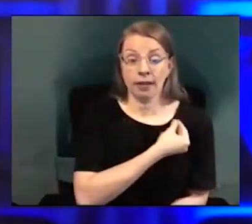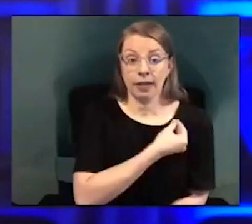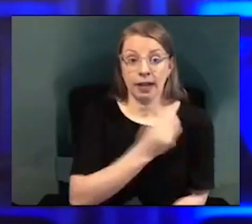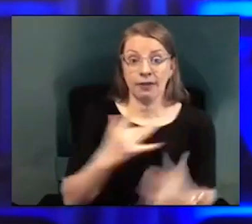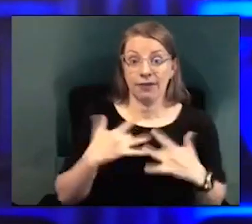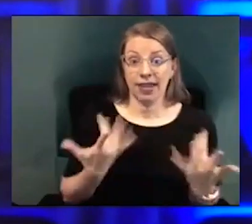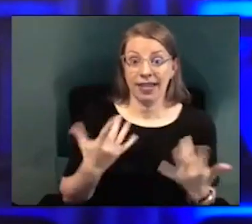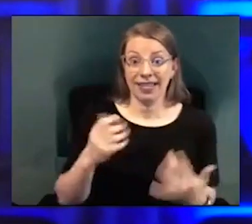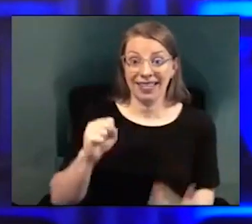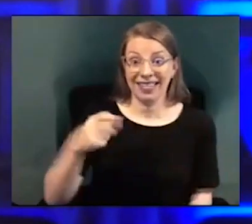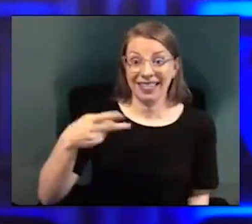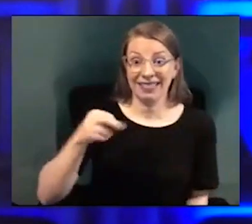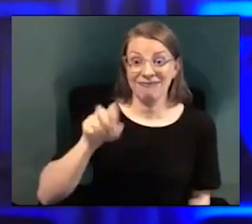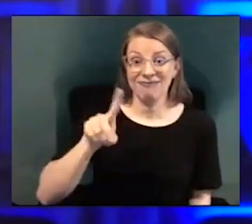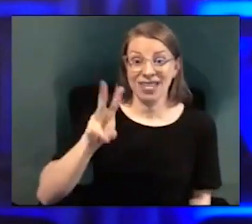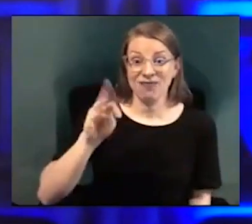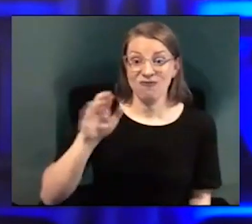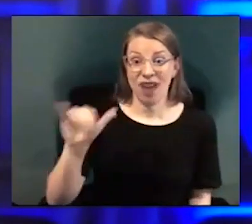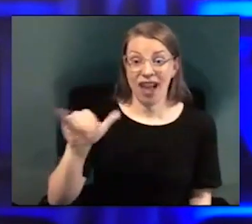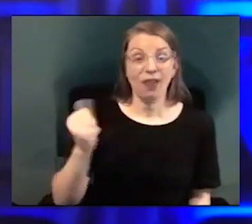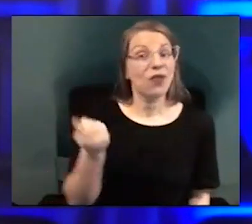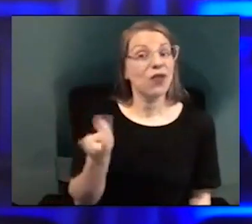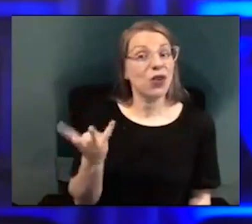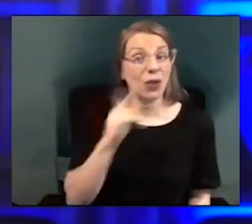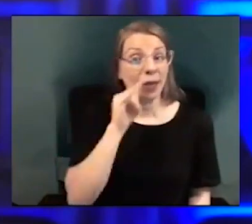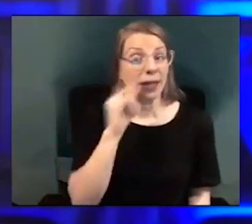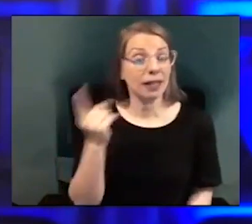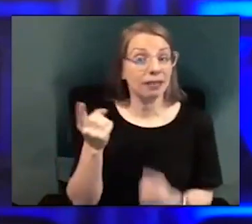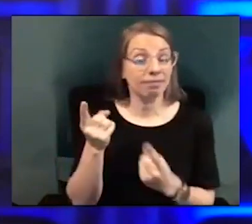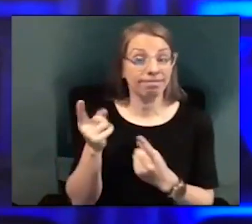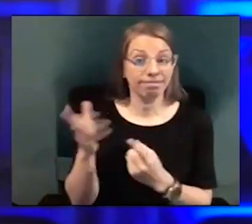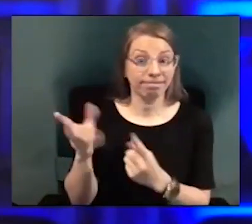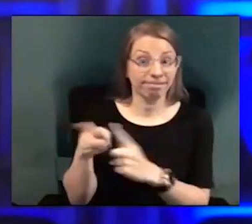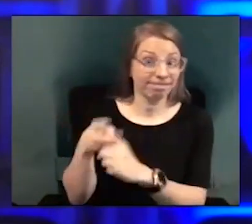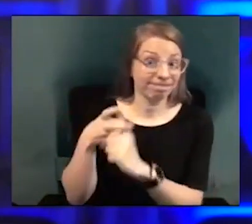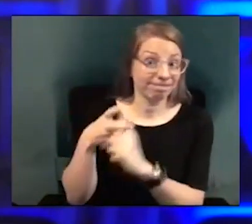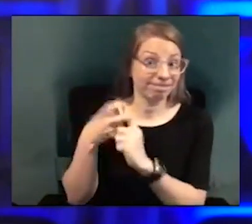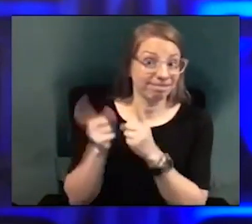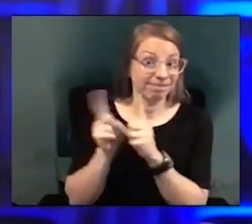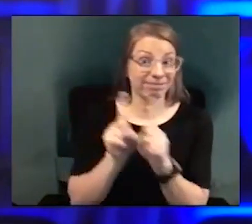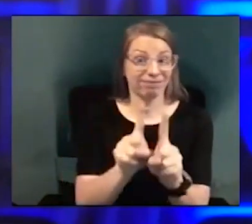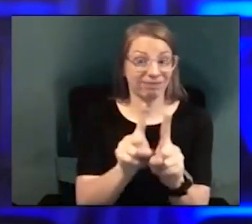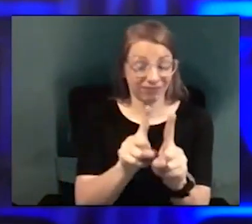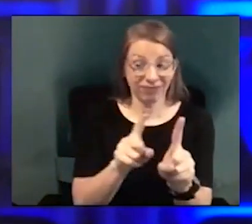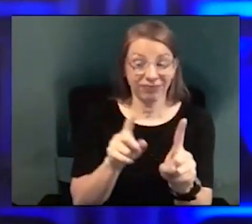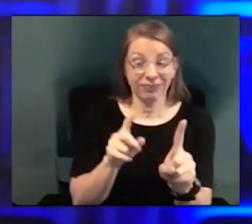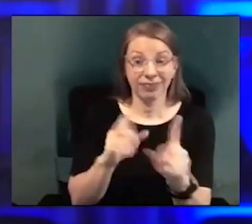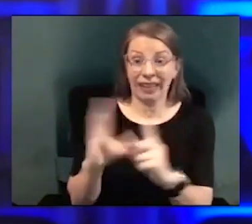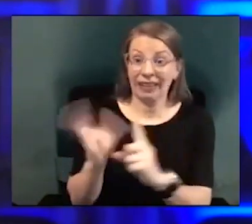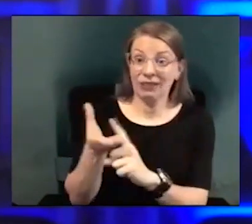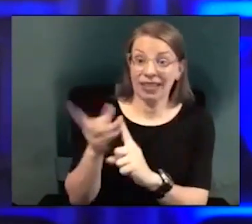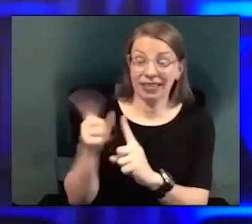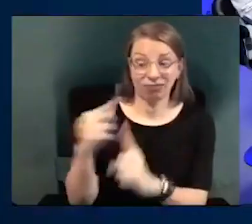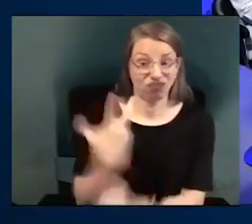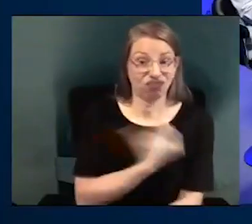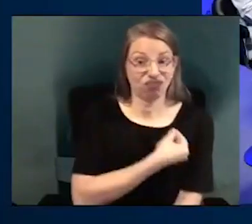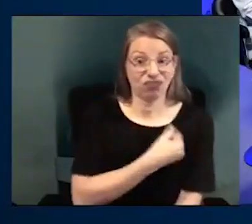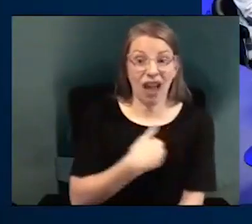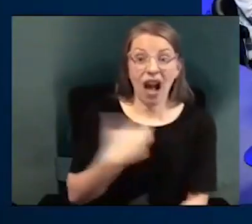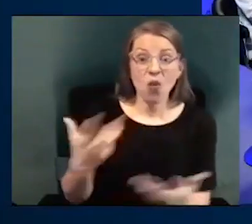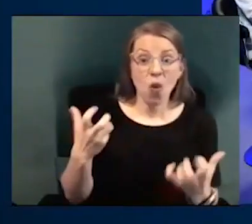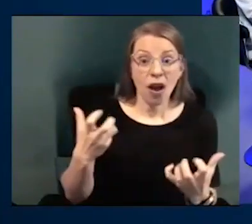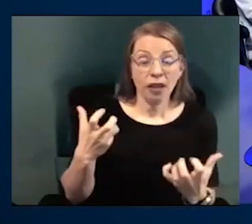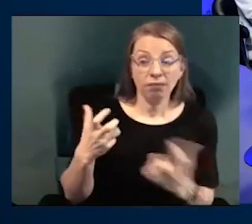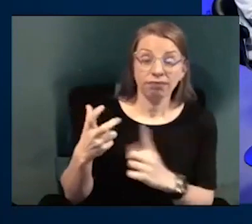of kids that actually brought their parents with them that were vaccine hesitant and said, I want to Good get the for them. vaccine. And we were